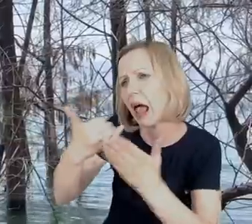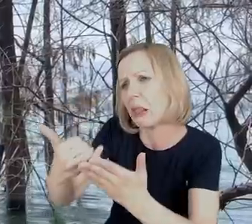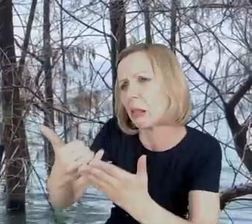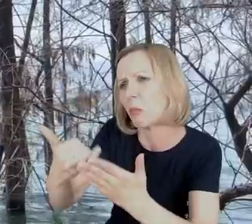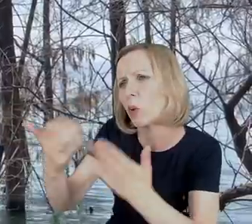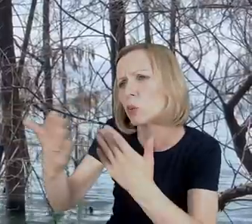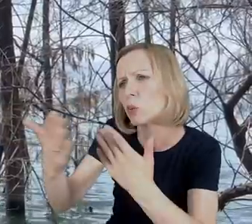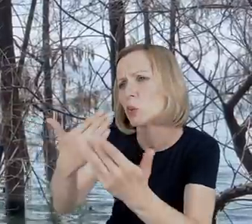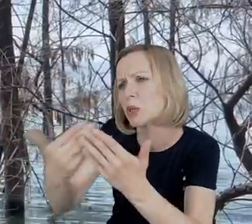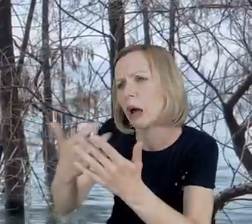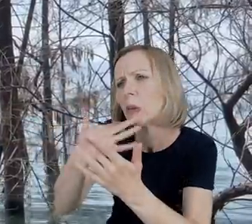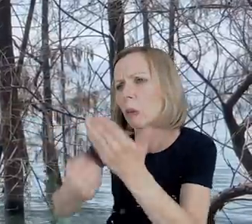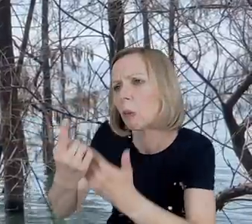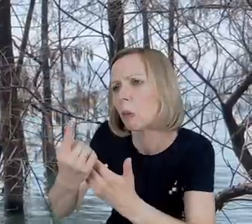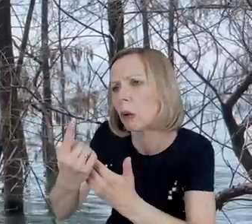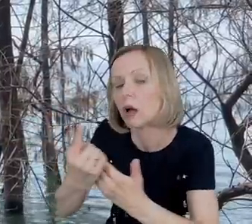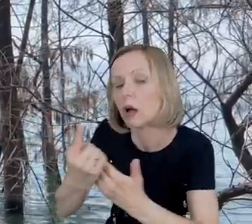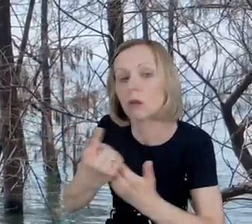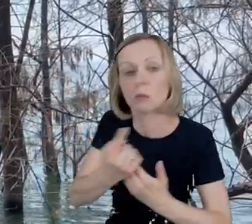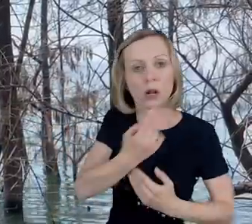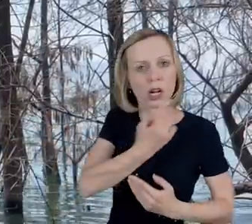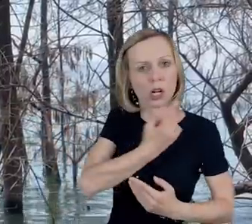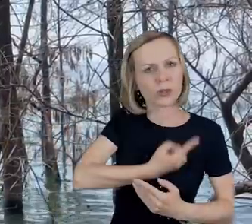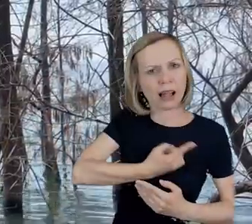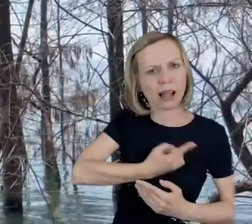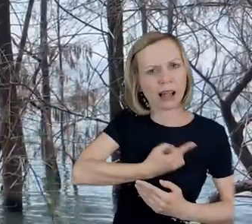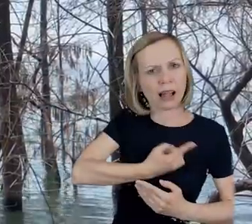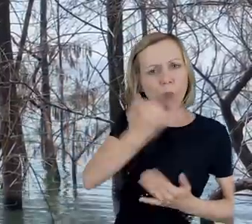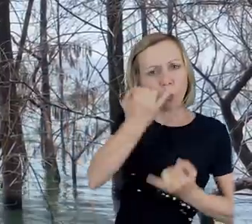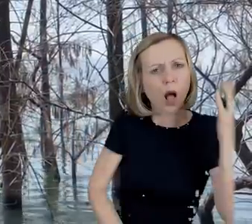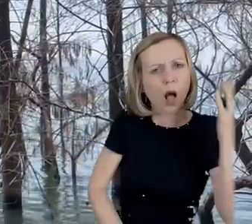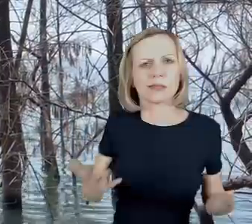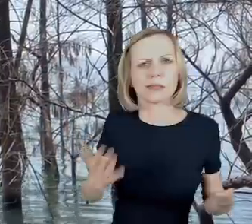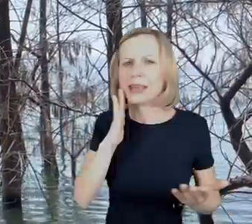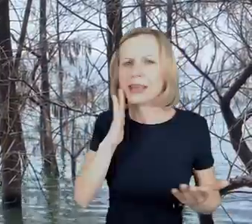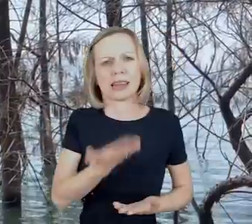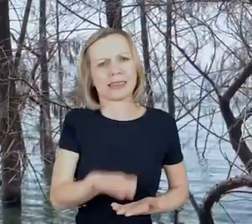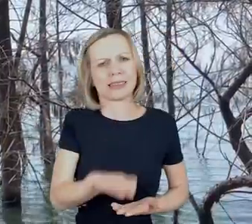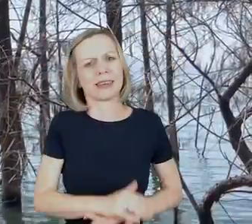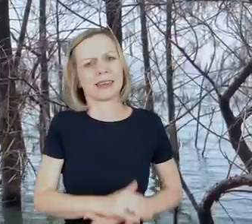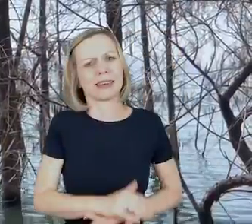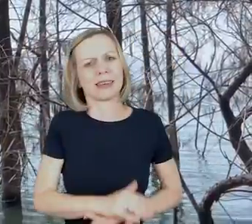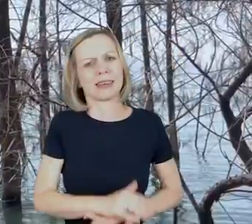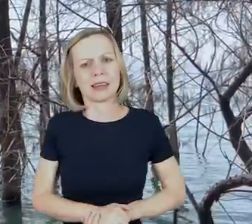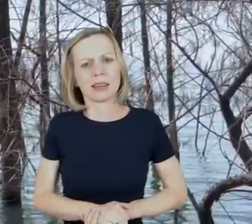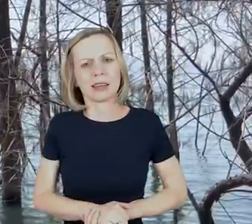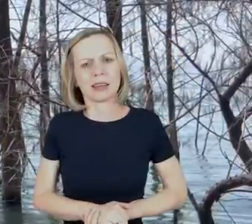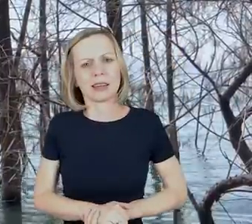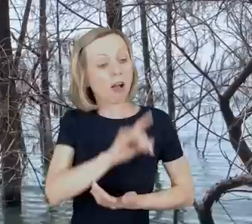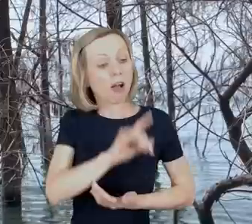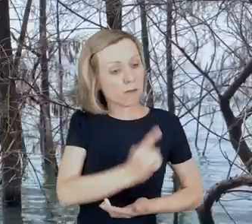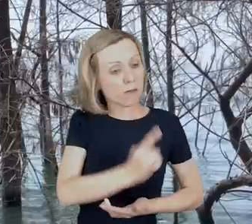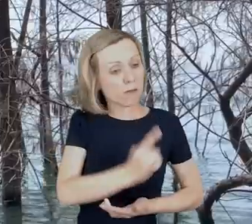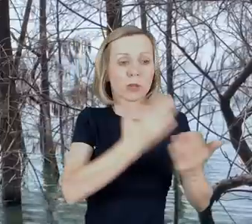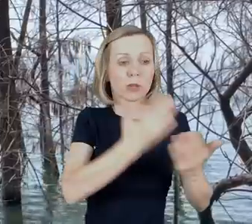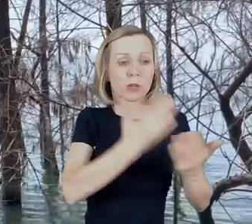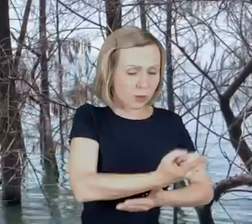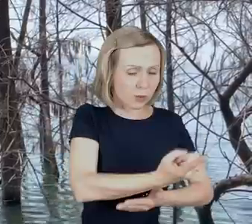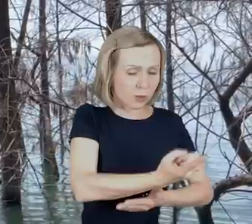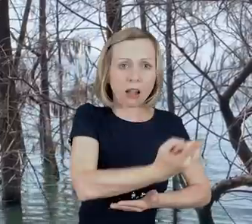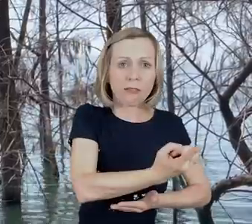eye, while the log is in your own eye, you hypocrite? First take the log out of your own